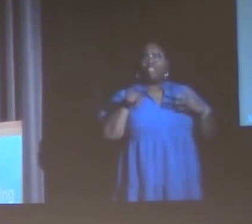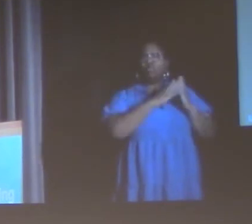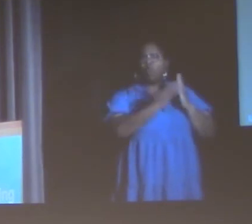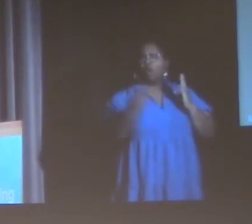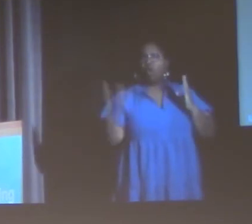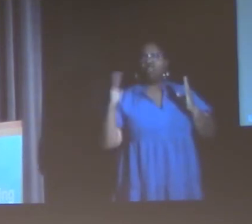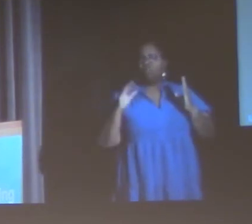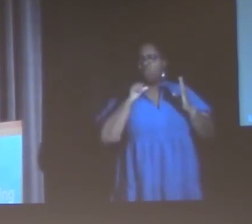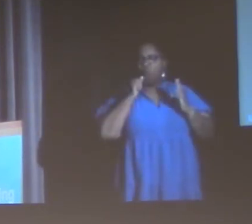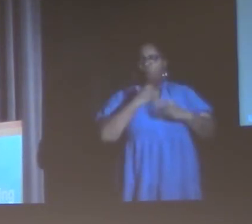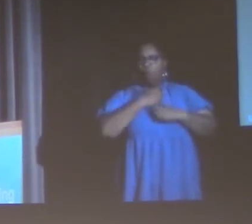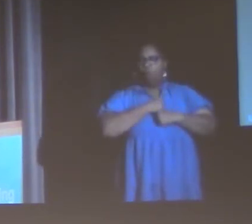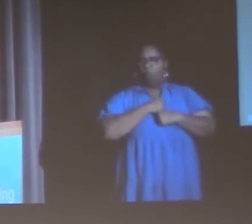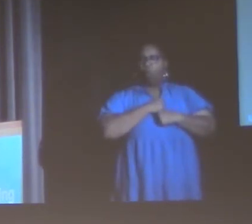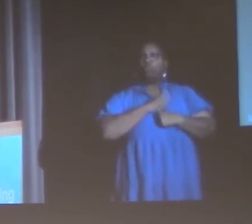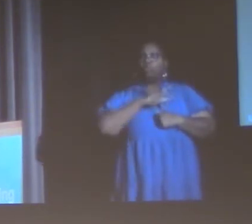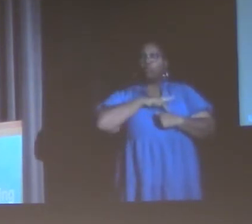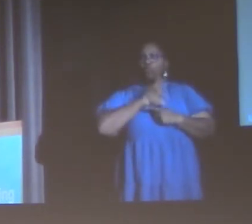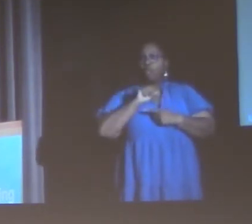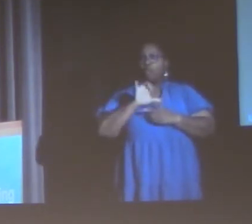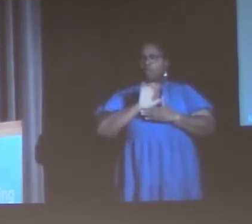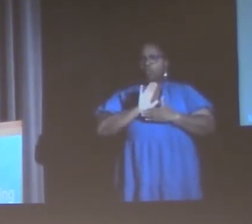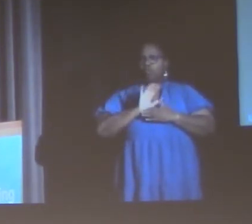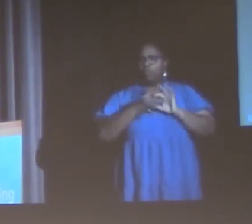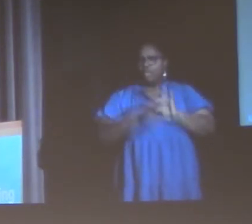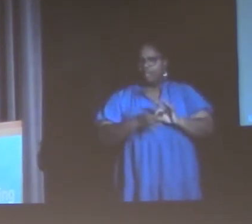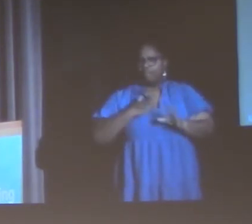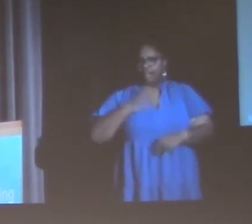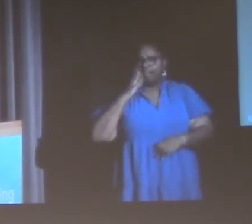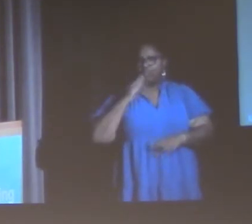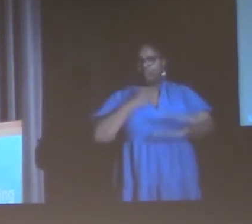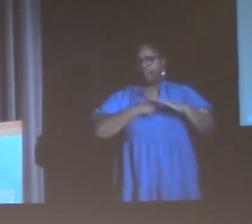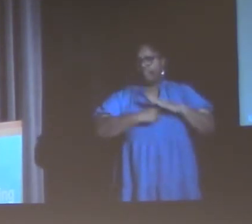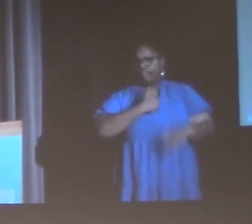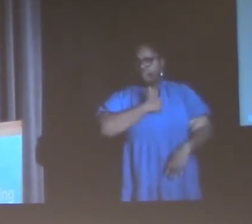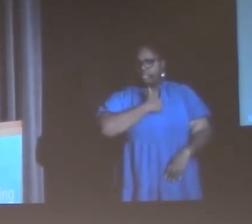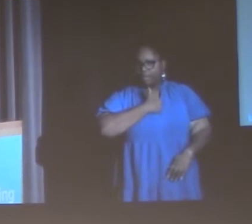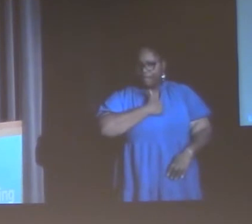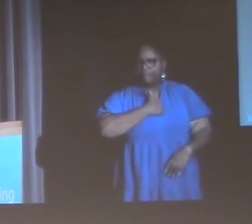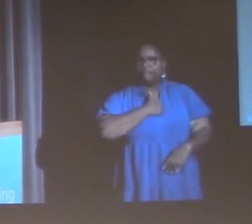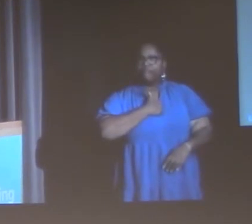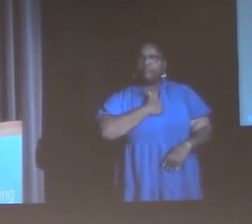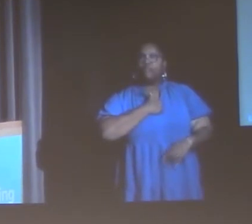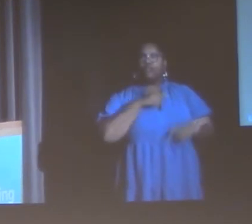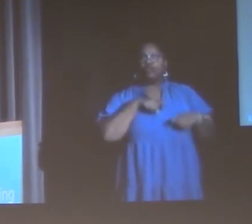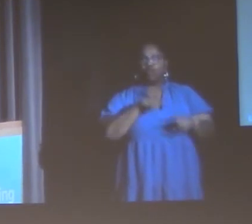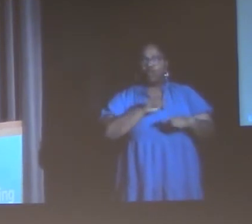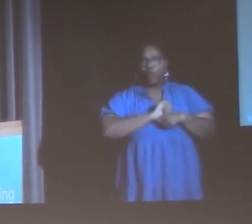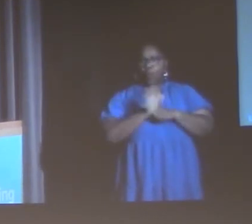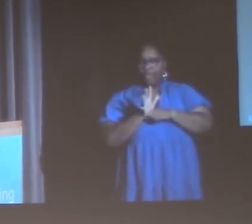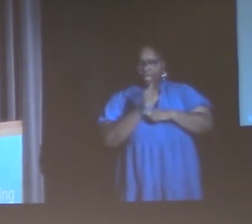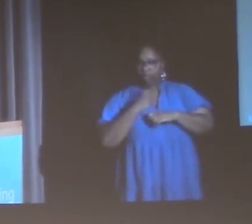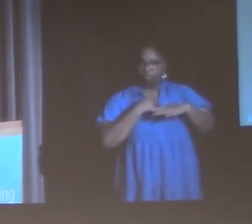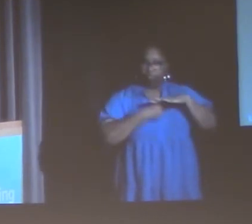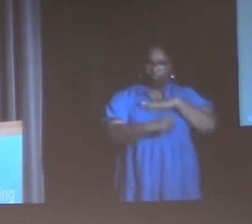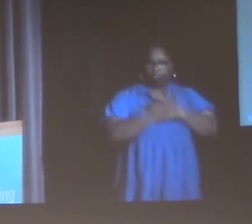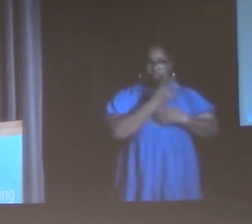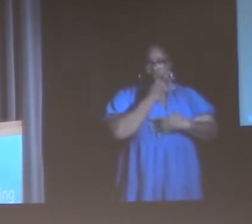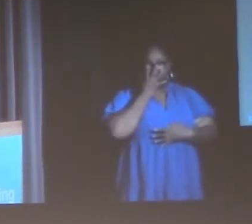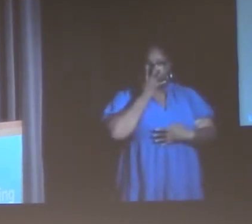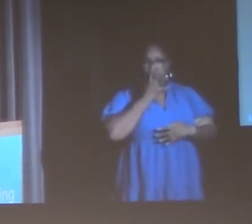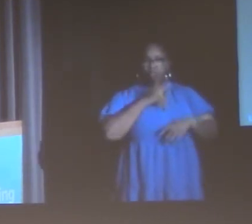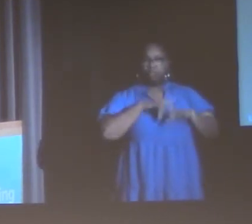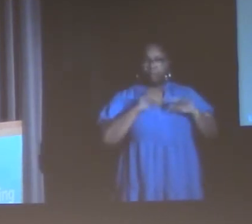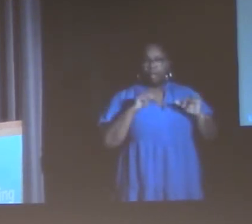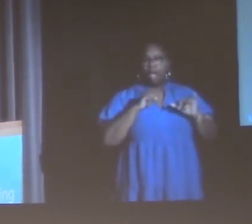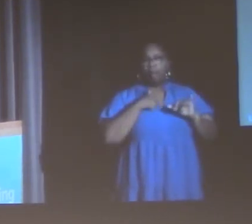my experience being incarcerated and moving through COVID inside, and also the organizing that I was a